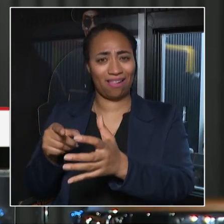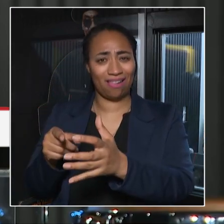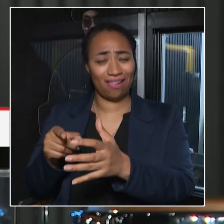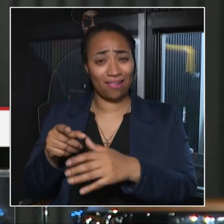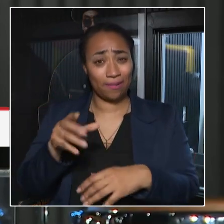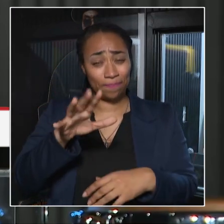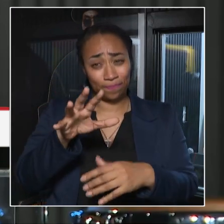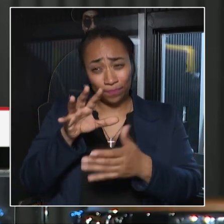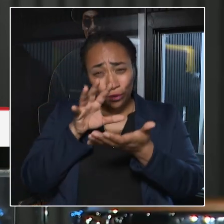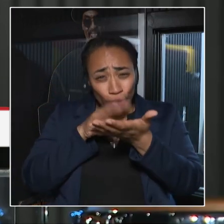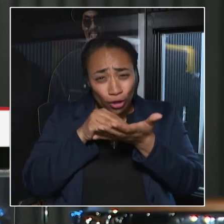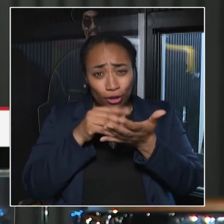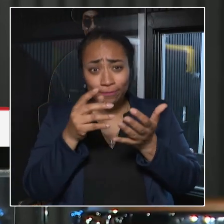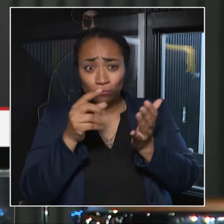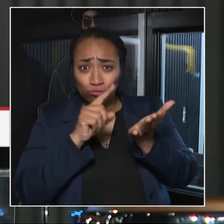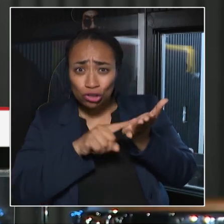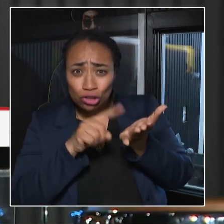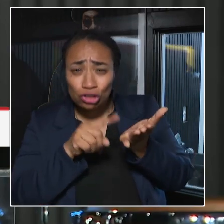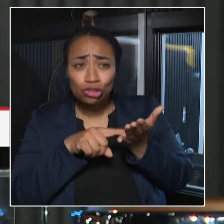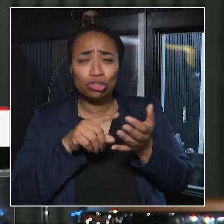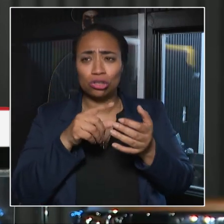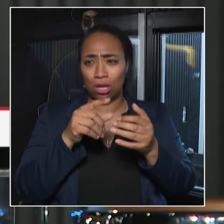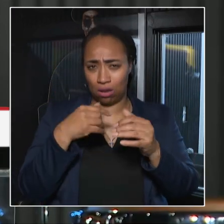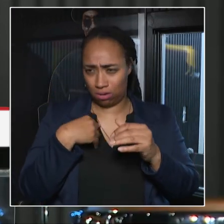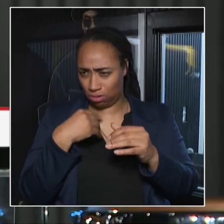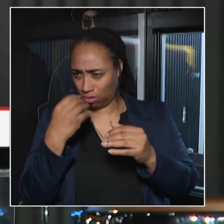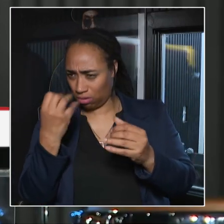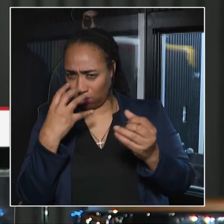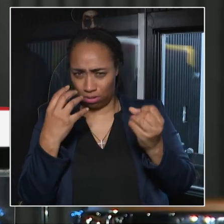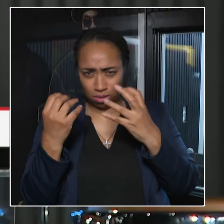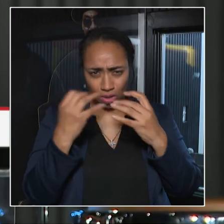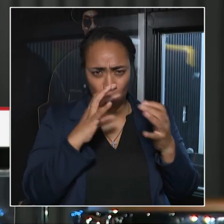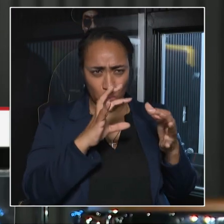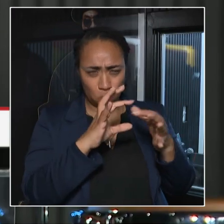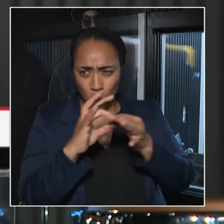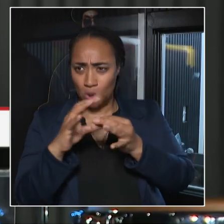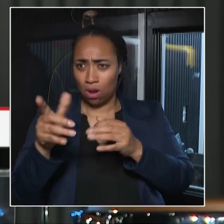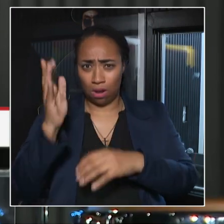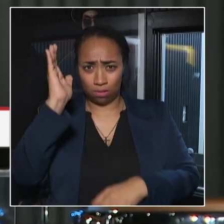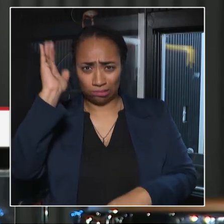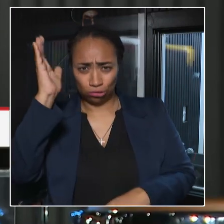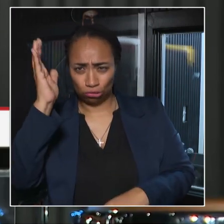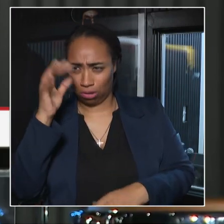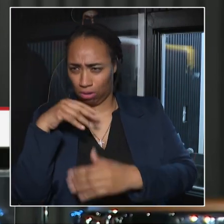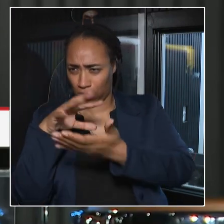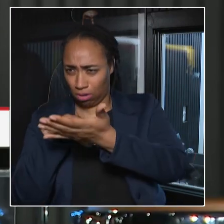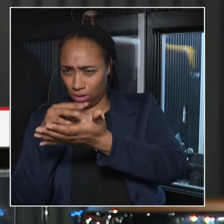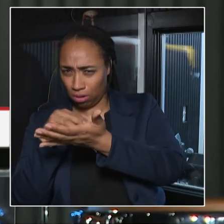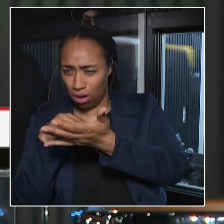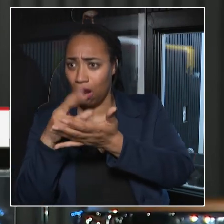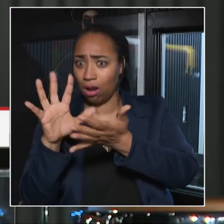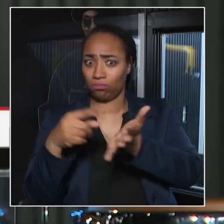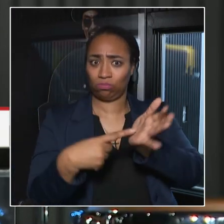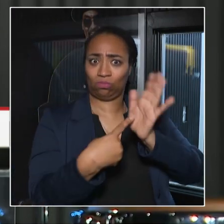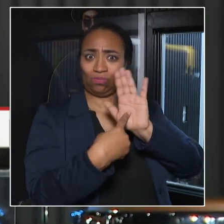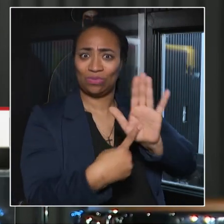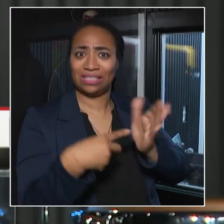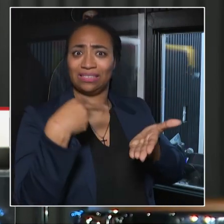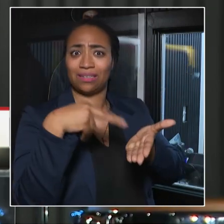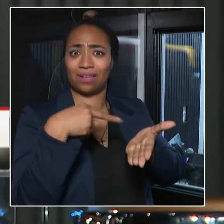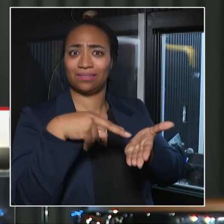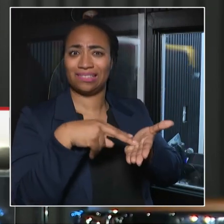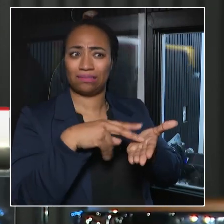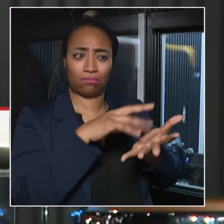them. And then we're going to have a dance party. DJ Super Dan will crank for us afterwards. So we're actually sold out, which